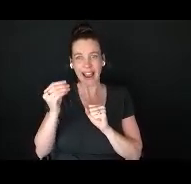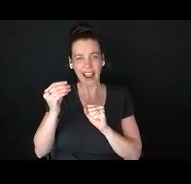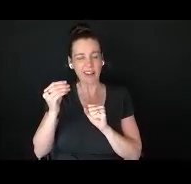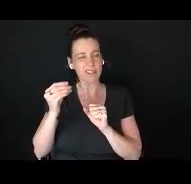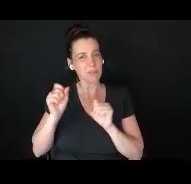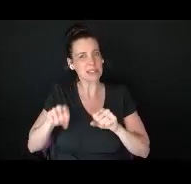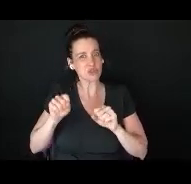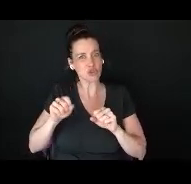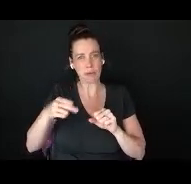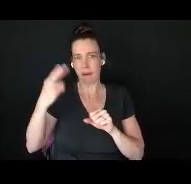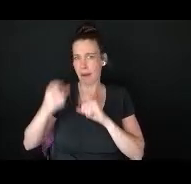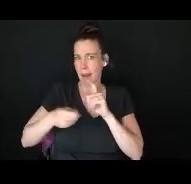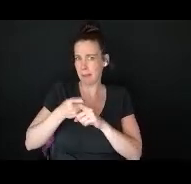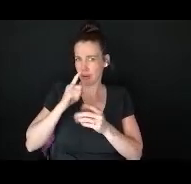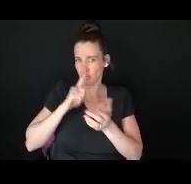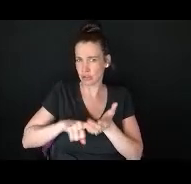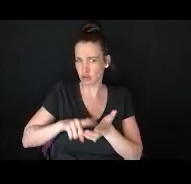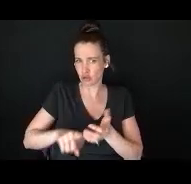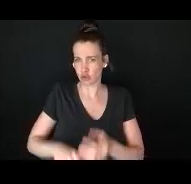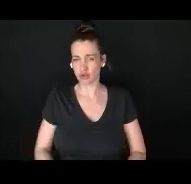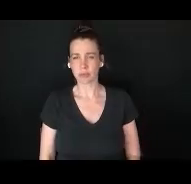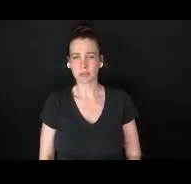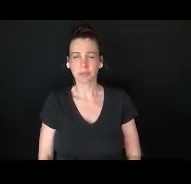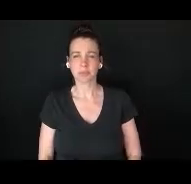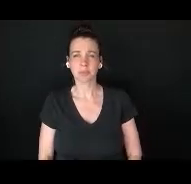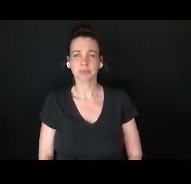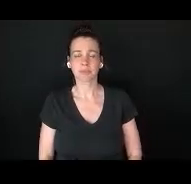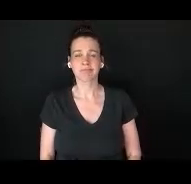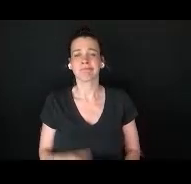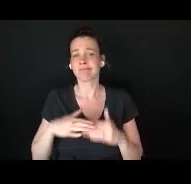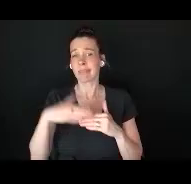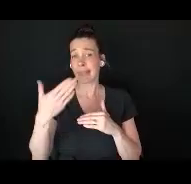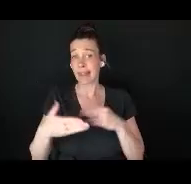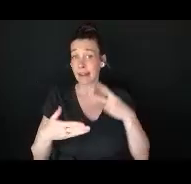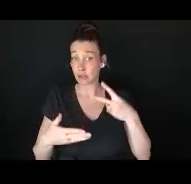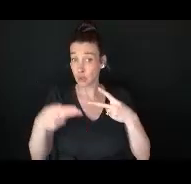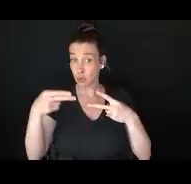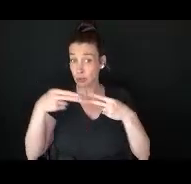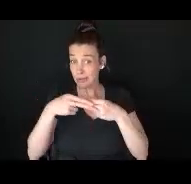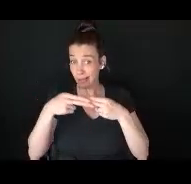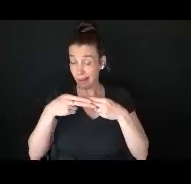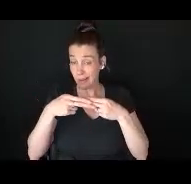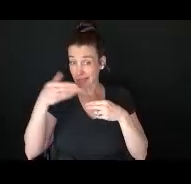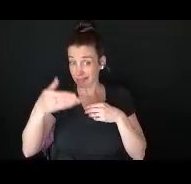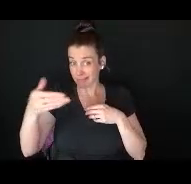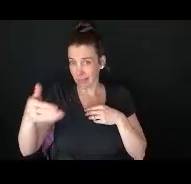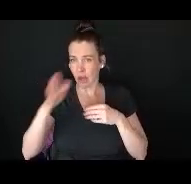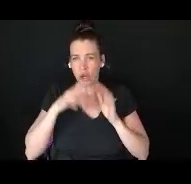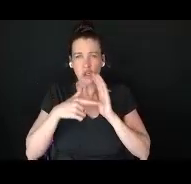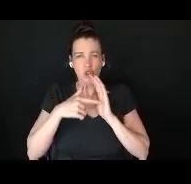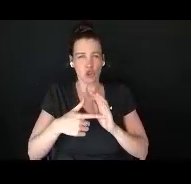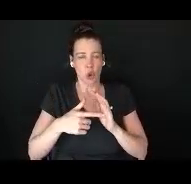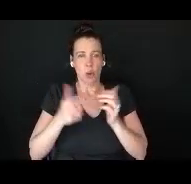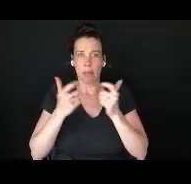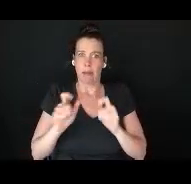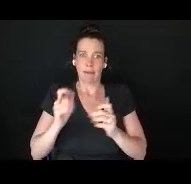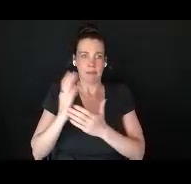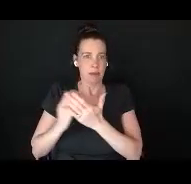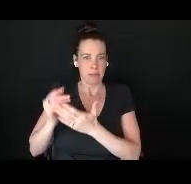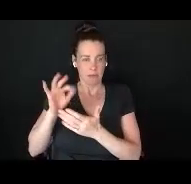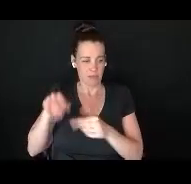research. So the next two slides show the major aspects of the new